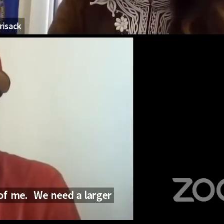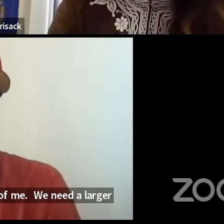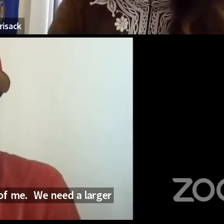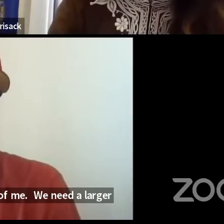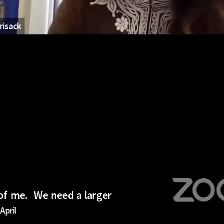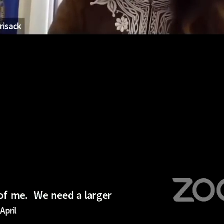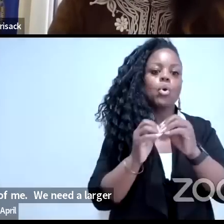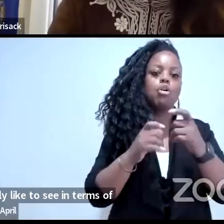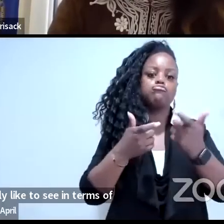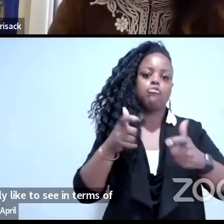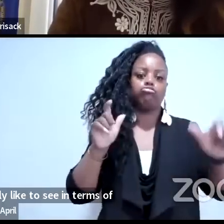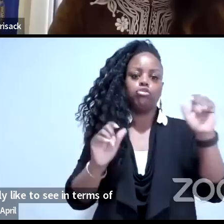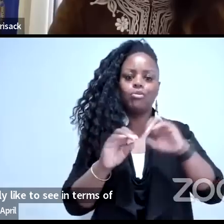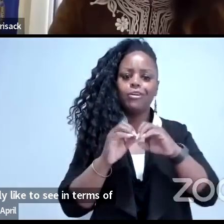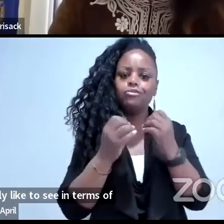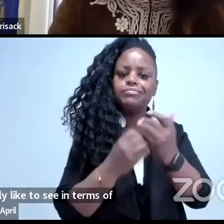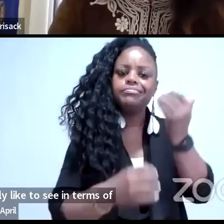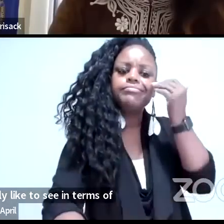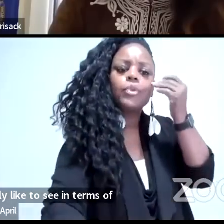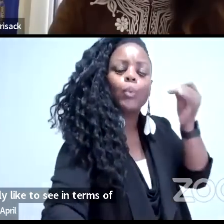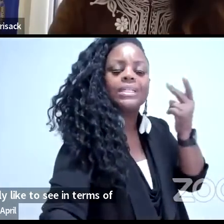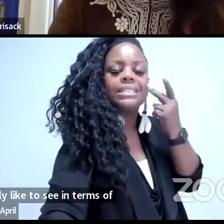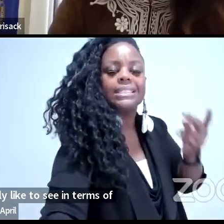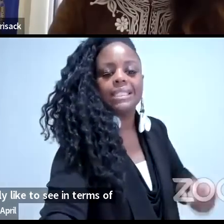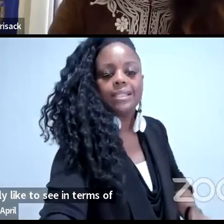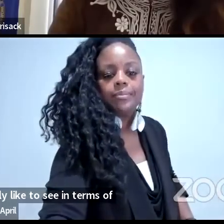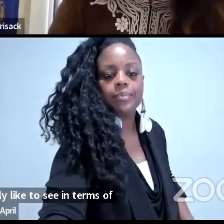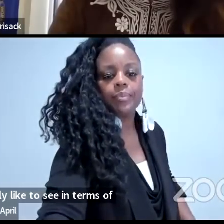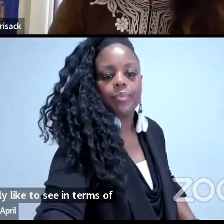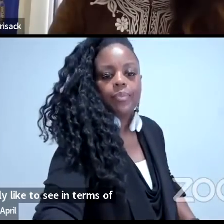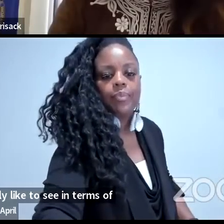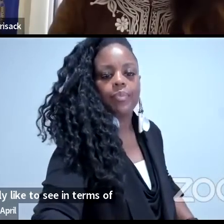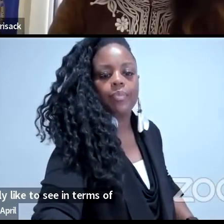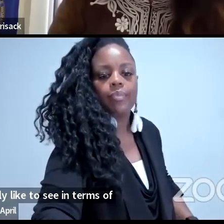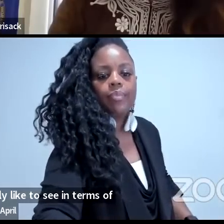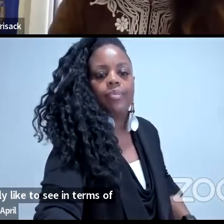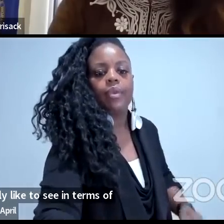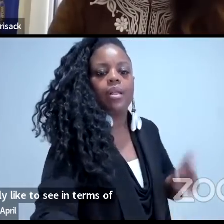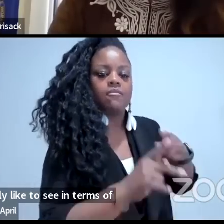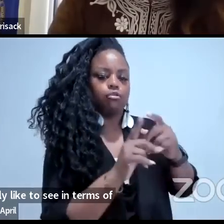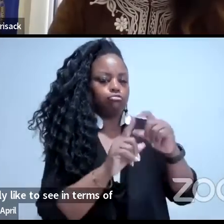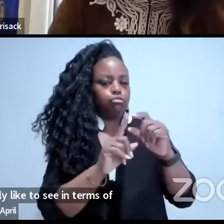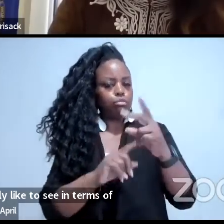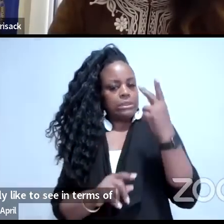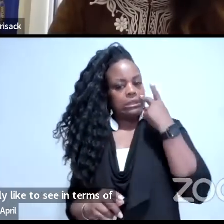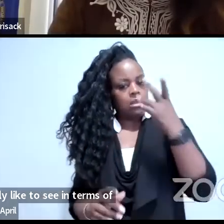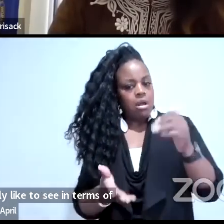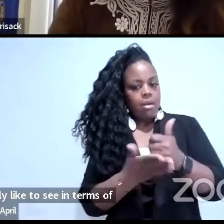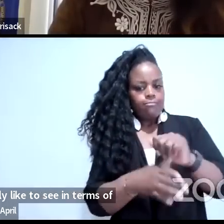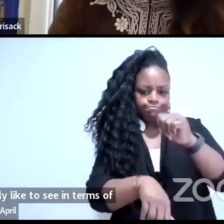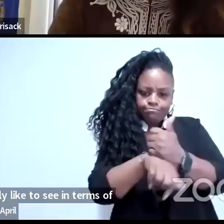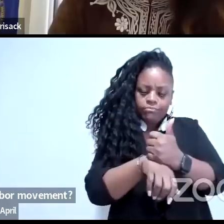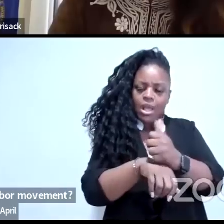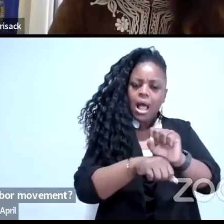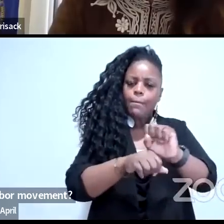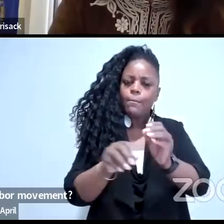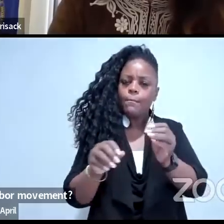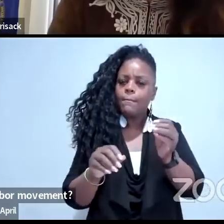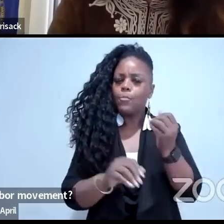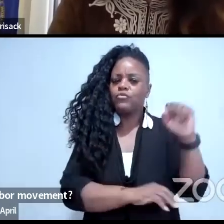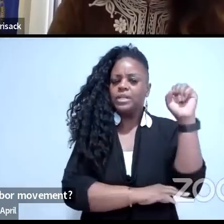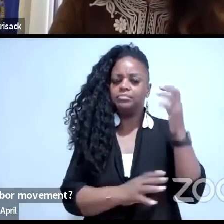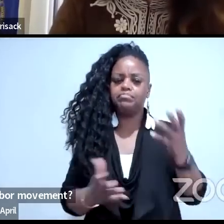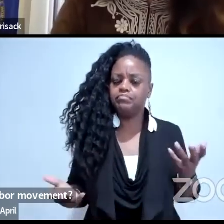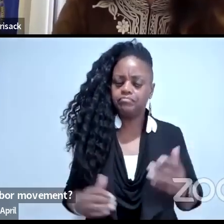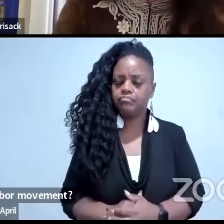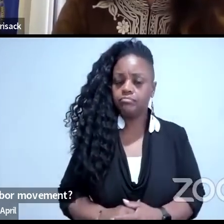labor movement? Yeah, thank you, Harold. Yeah, Sarah, me and Sarah talk quite often. I'm always dealing with